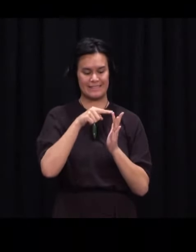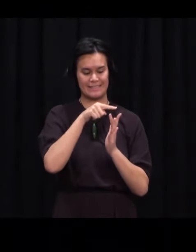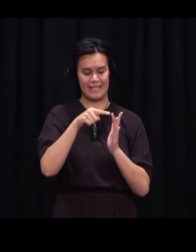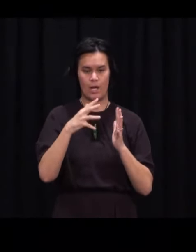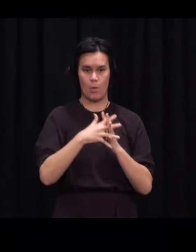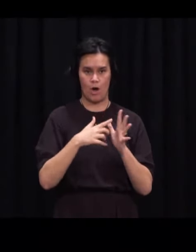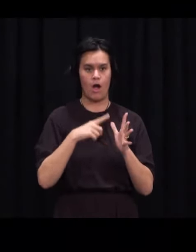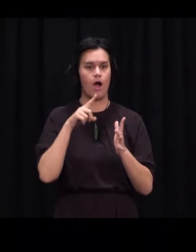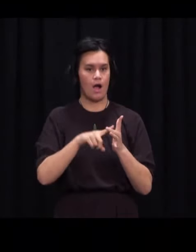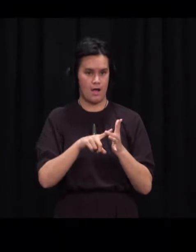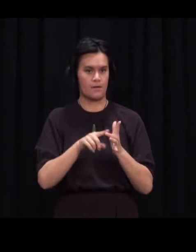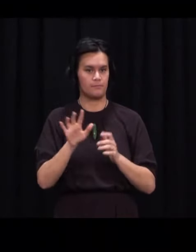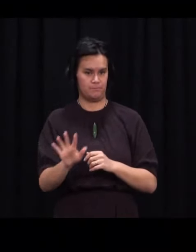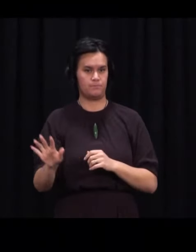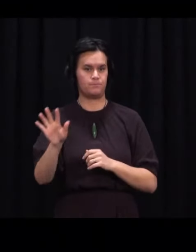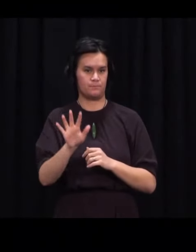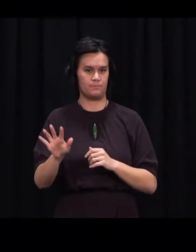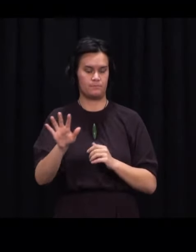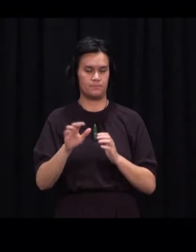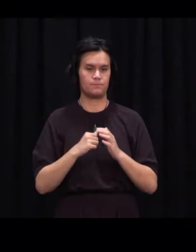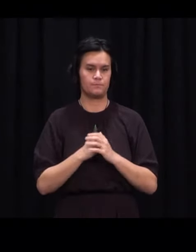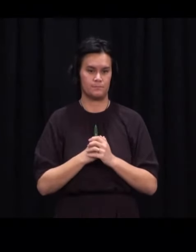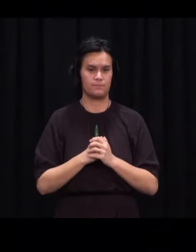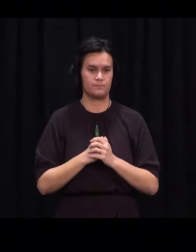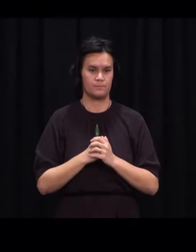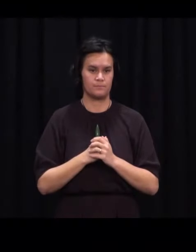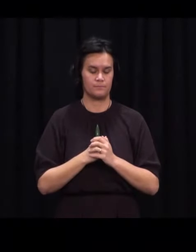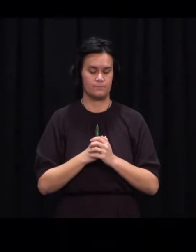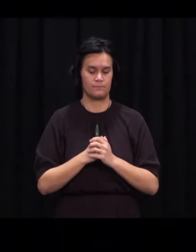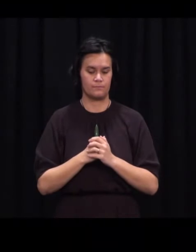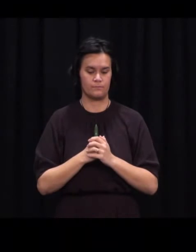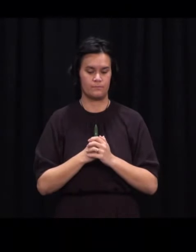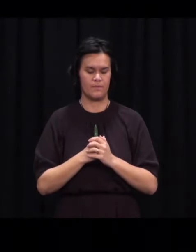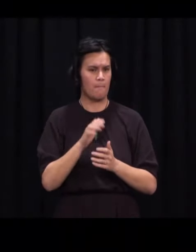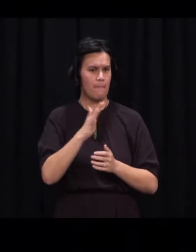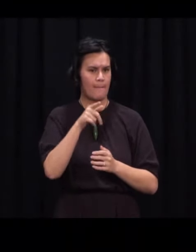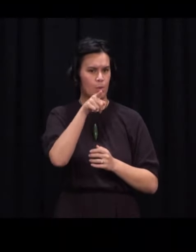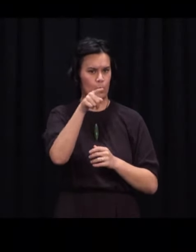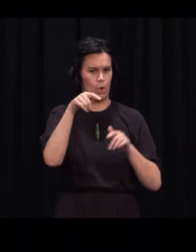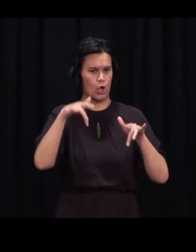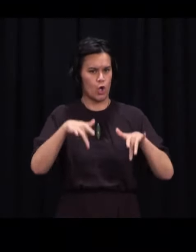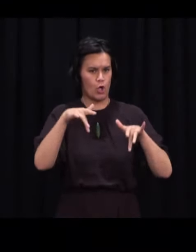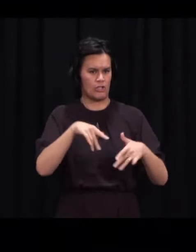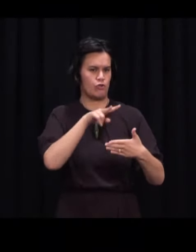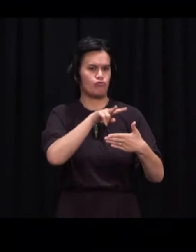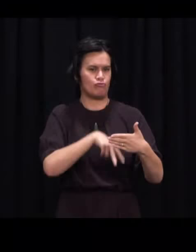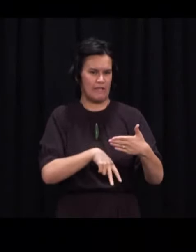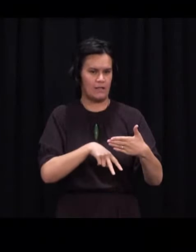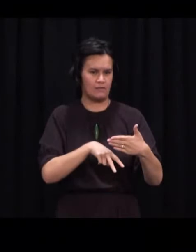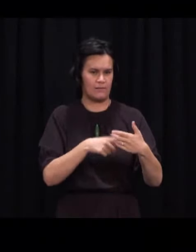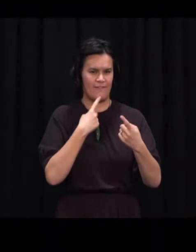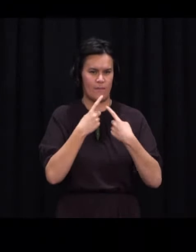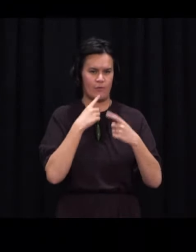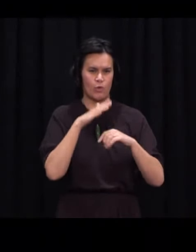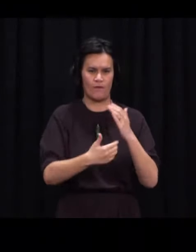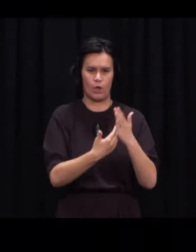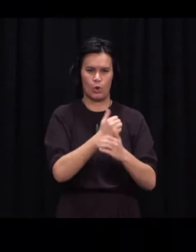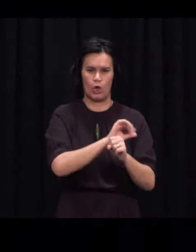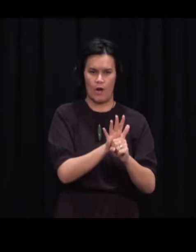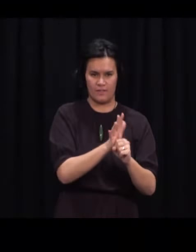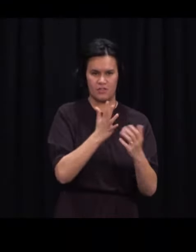those who may not have familiarised themselves with the Ministry of Health's update here. Of the cases reported today,